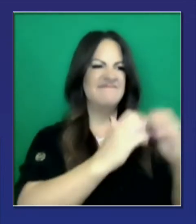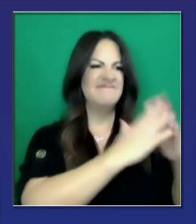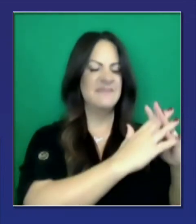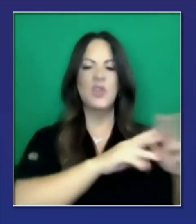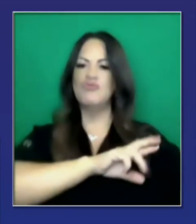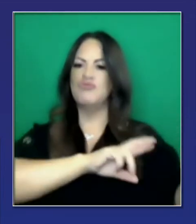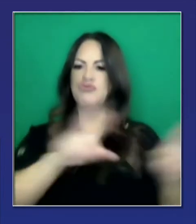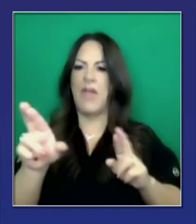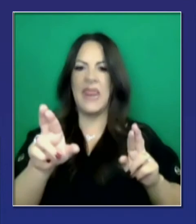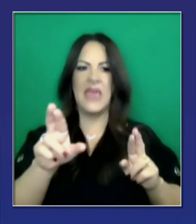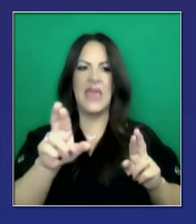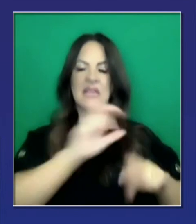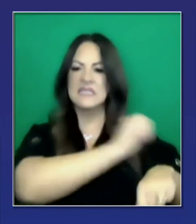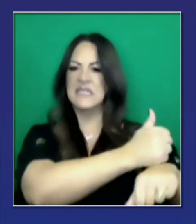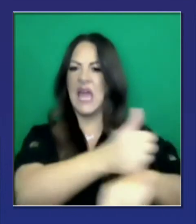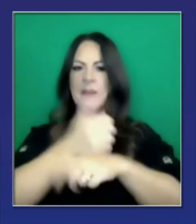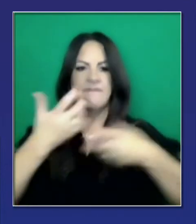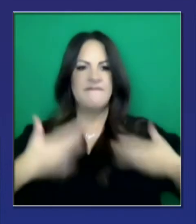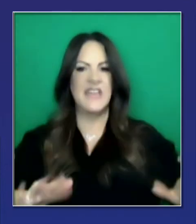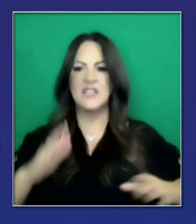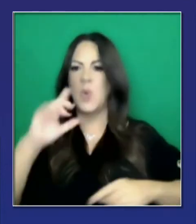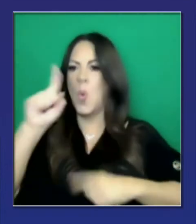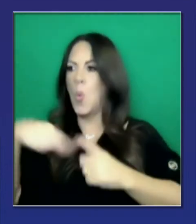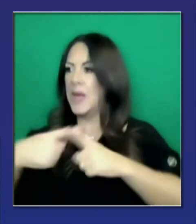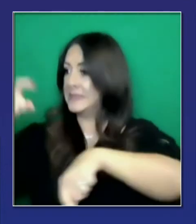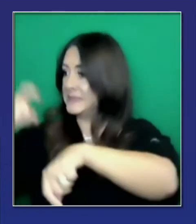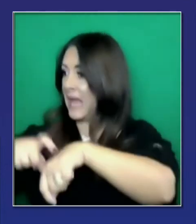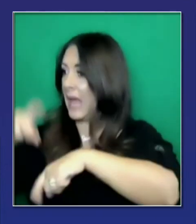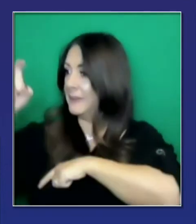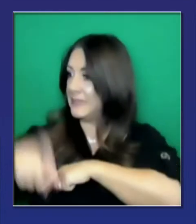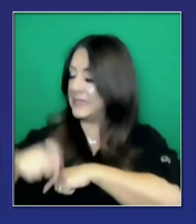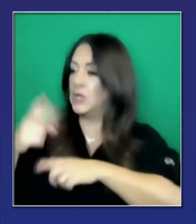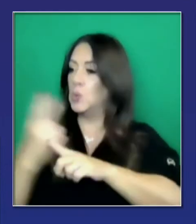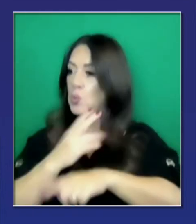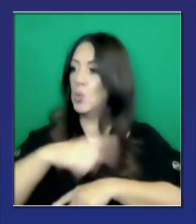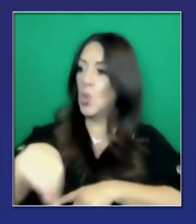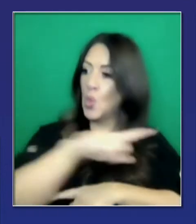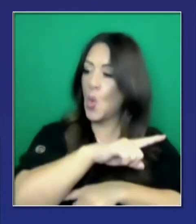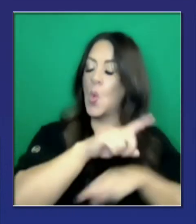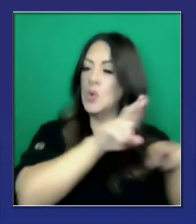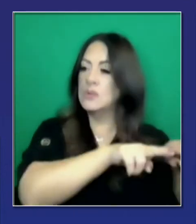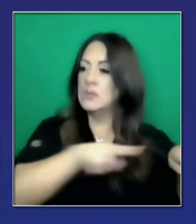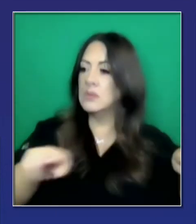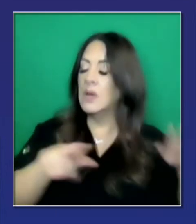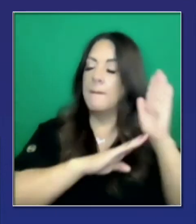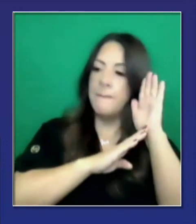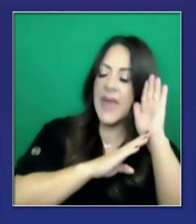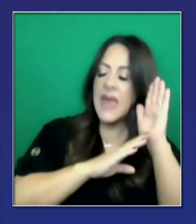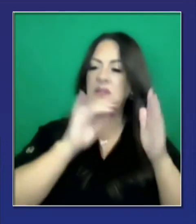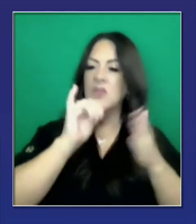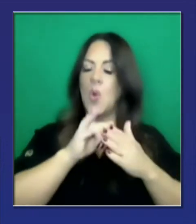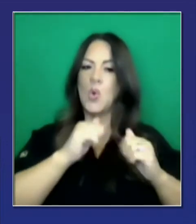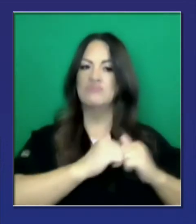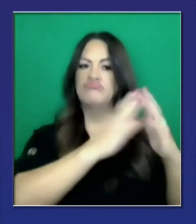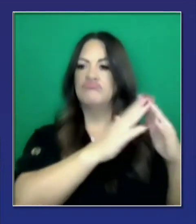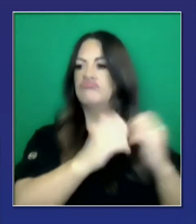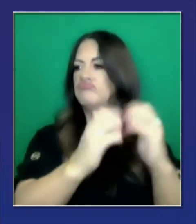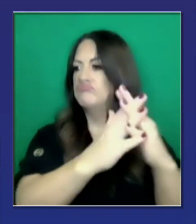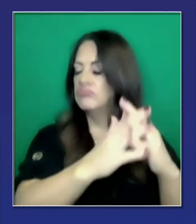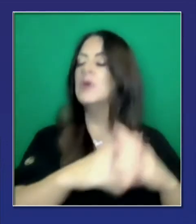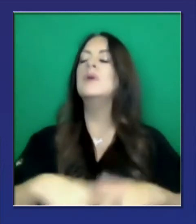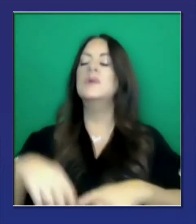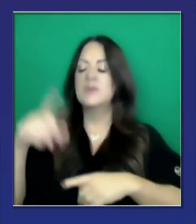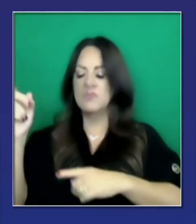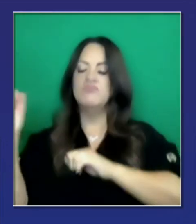to 96-hour period, some even earlier. You can see of those facilities, those beds, number already